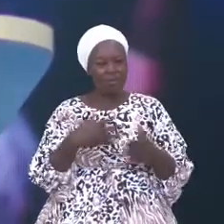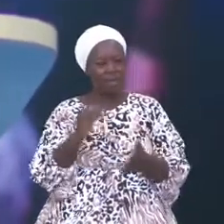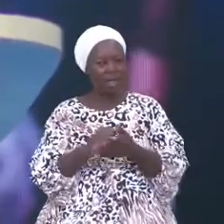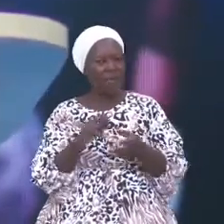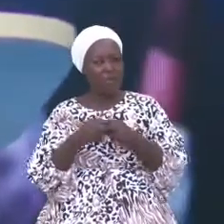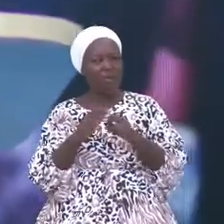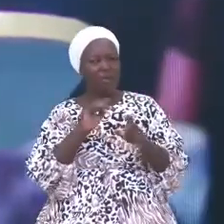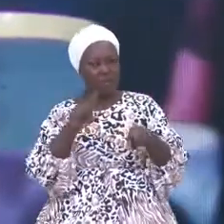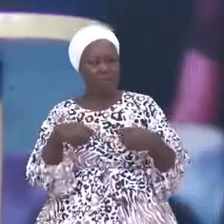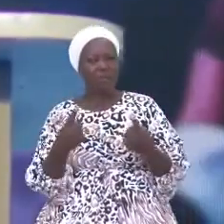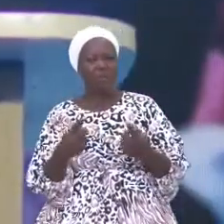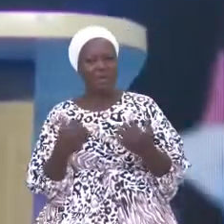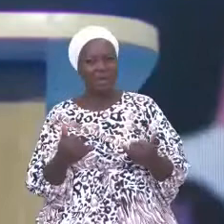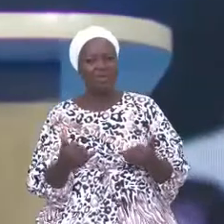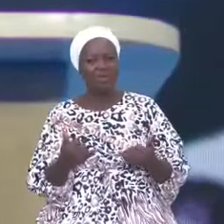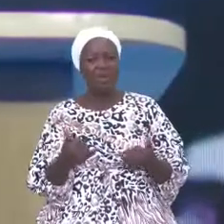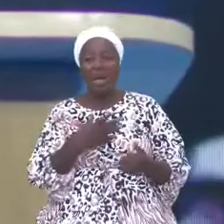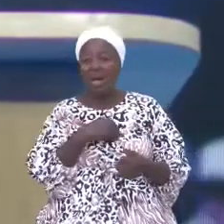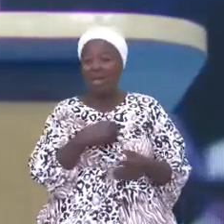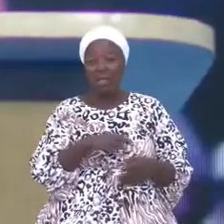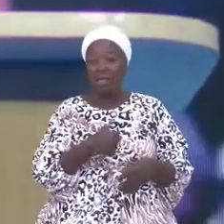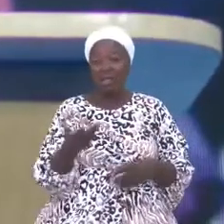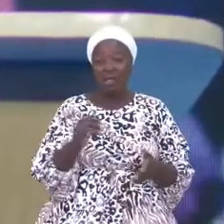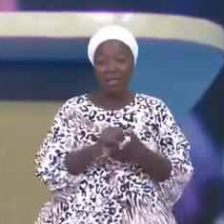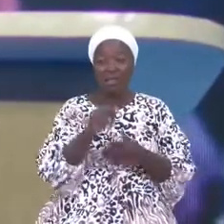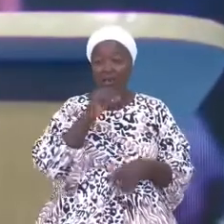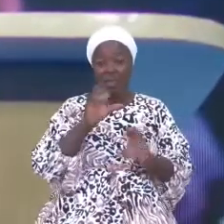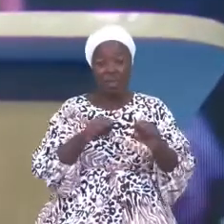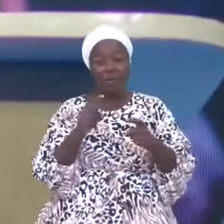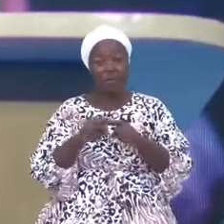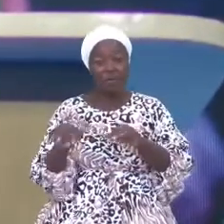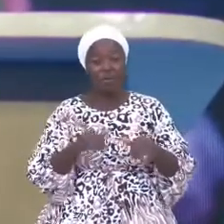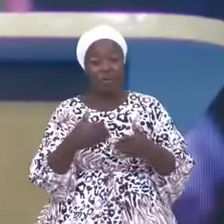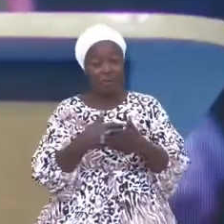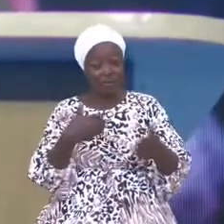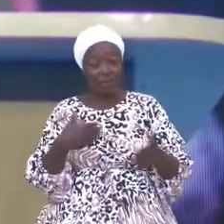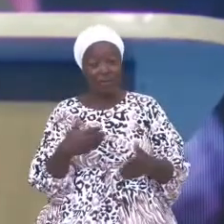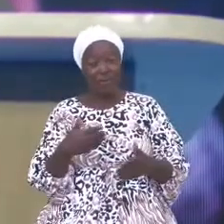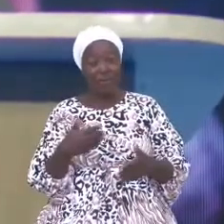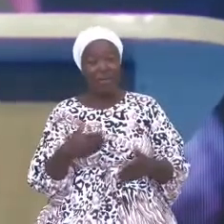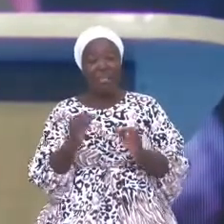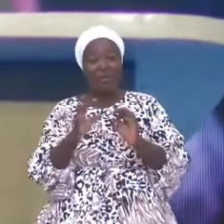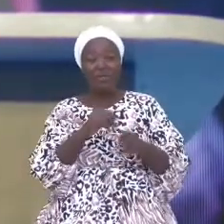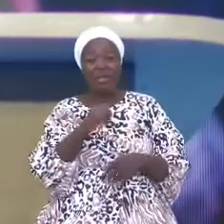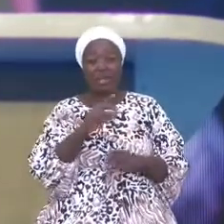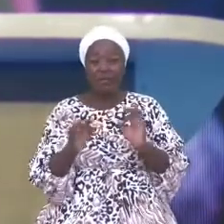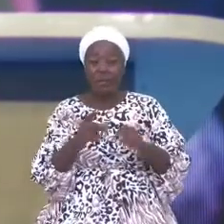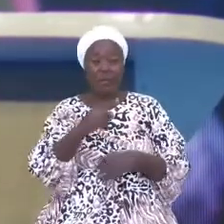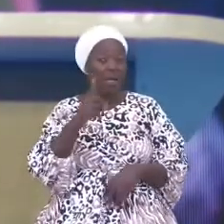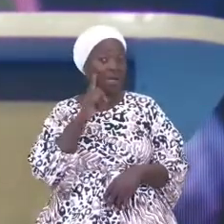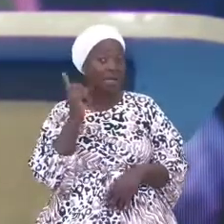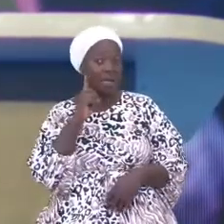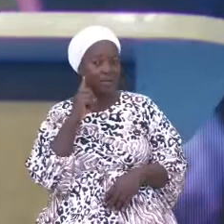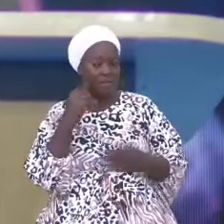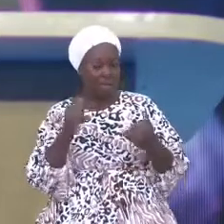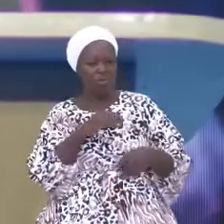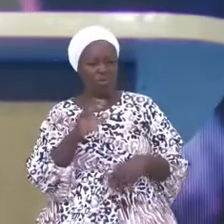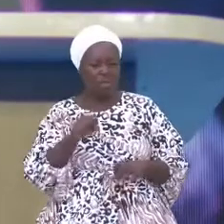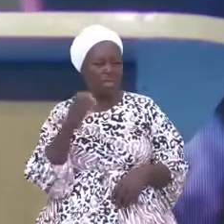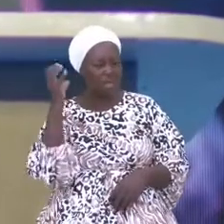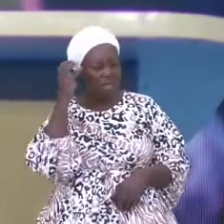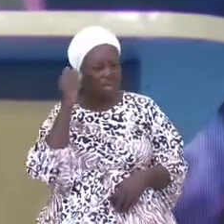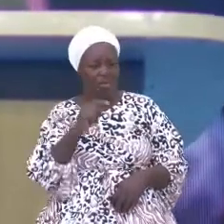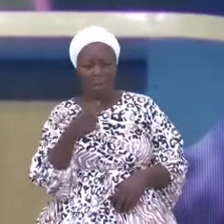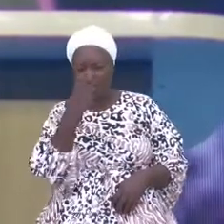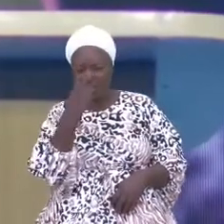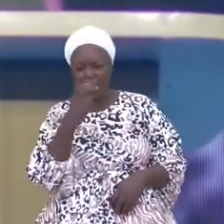is gone. And whatever you were not able to do before, if you were deaf, now you can hear. You were